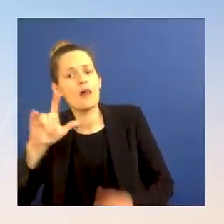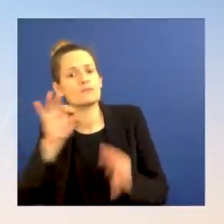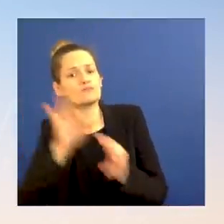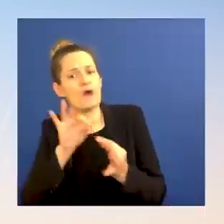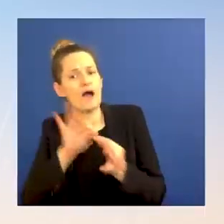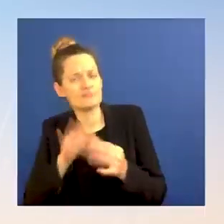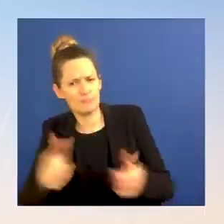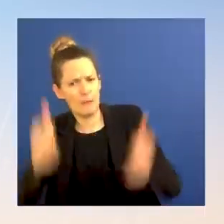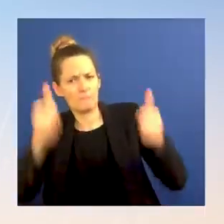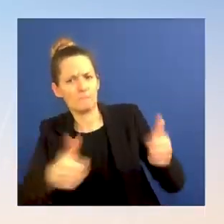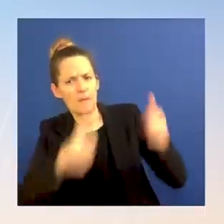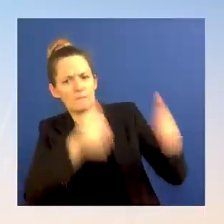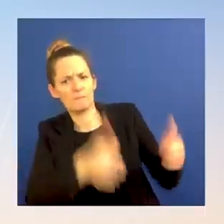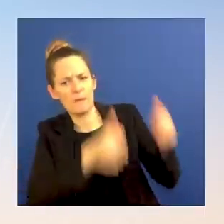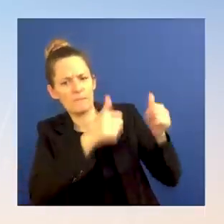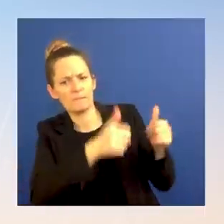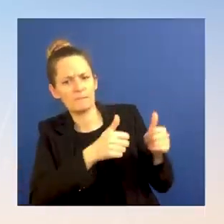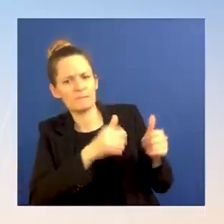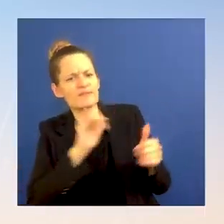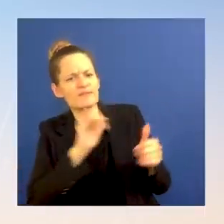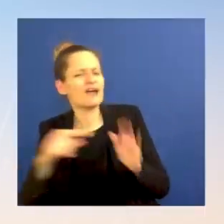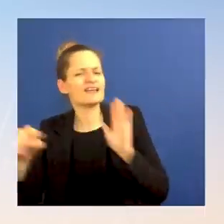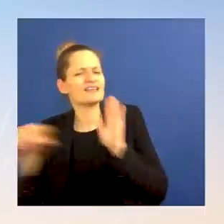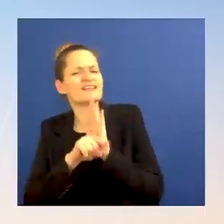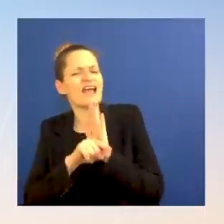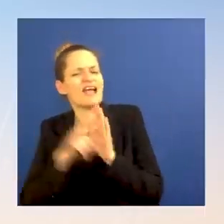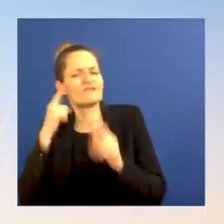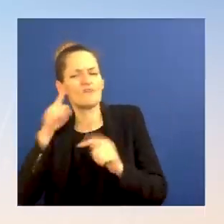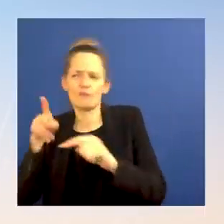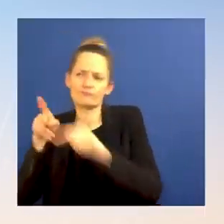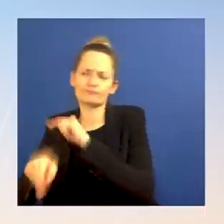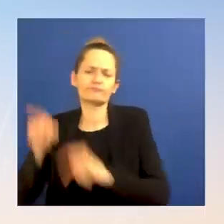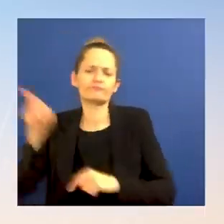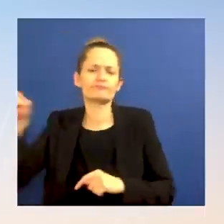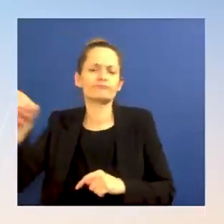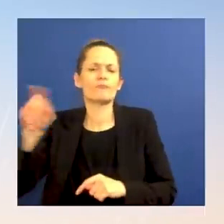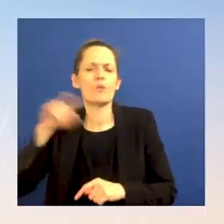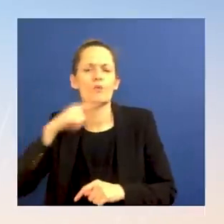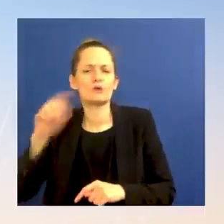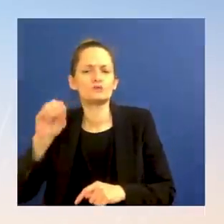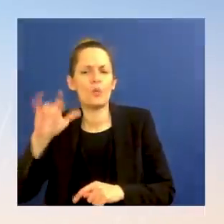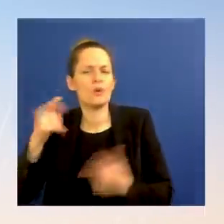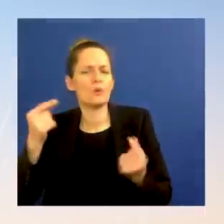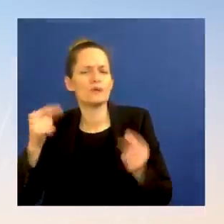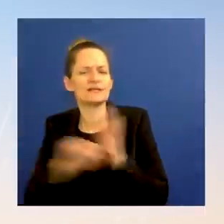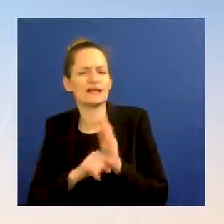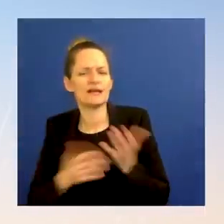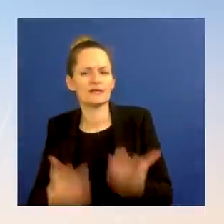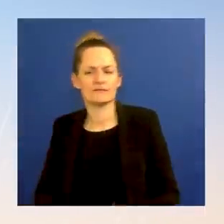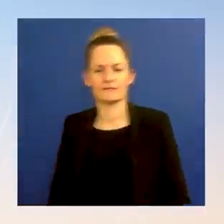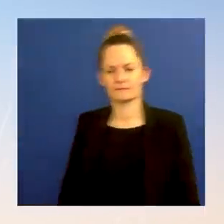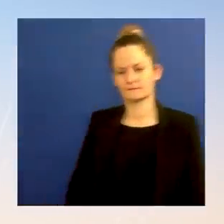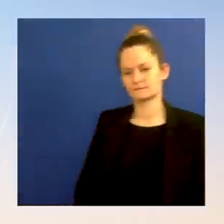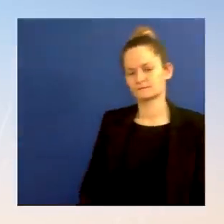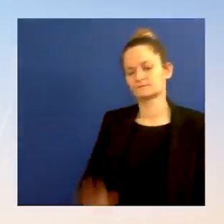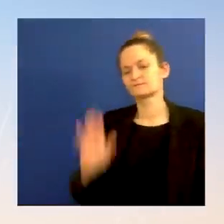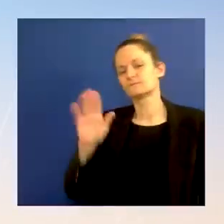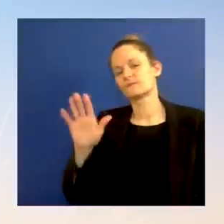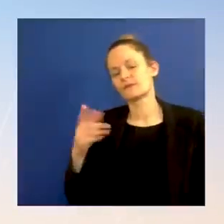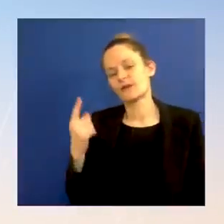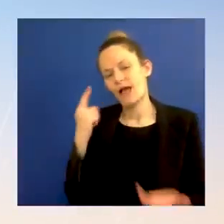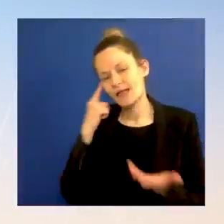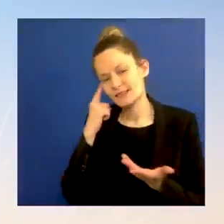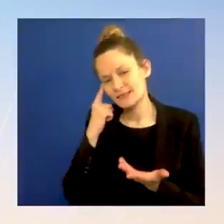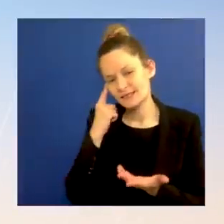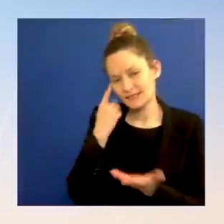it. Well, I think what most experts on the global oil markets would say, though, is that reducing global